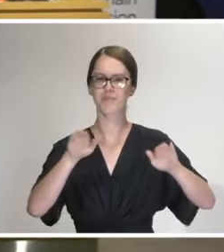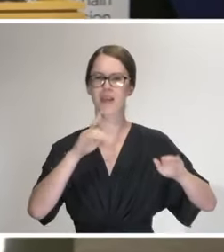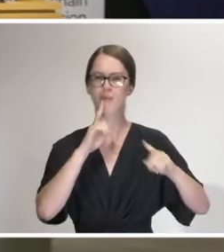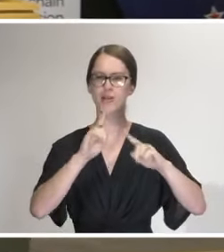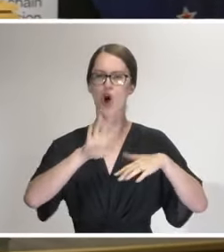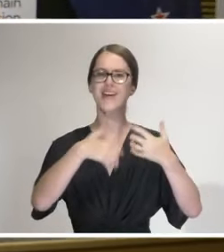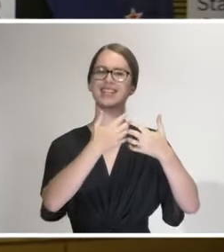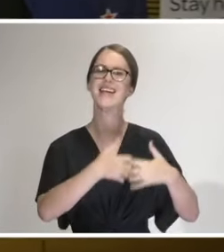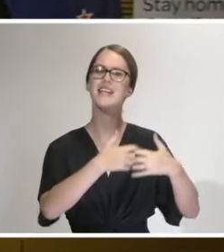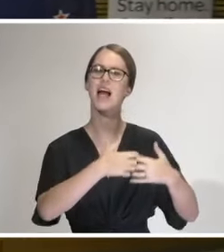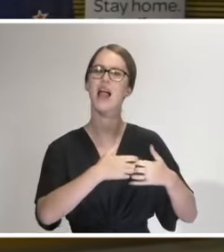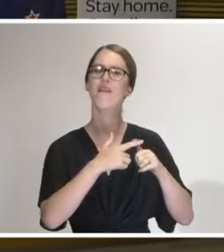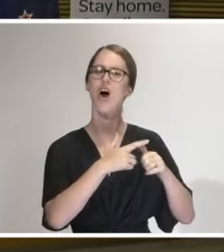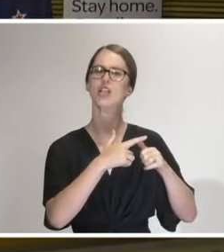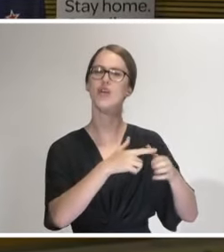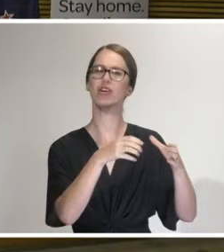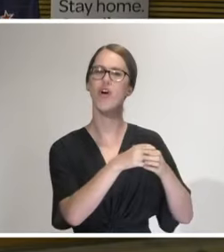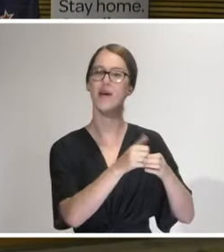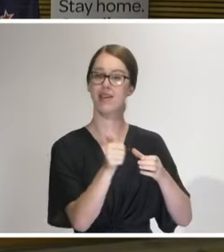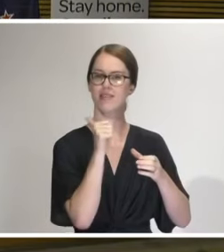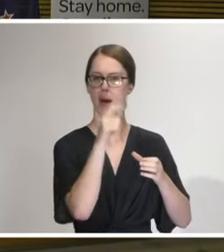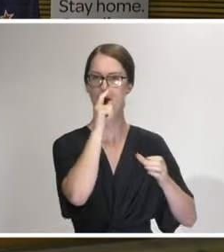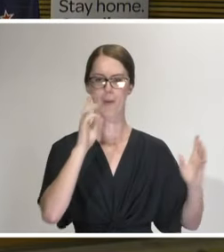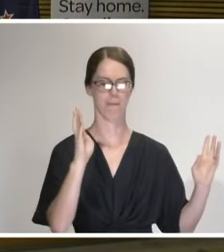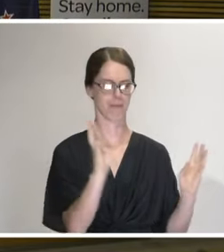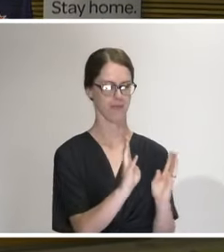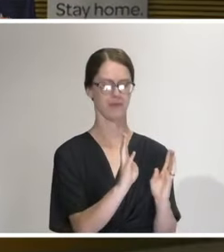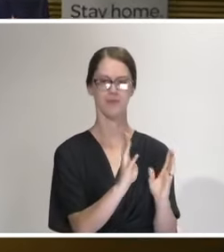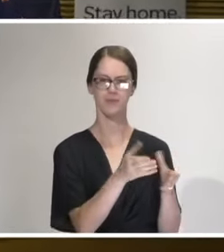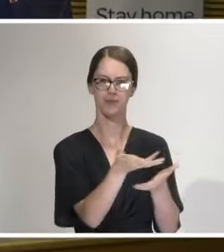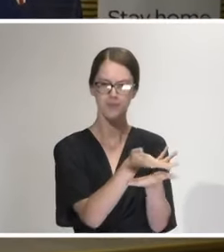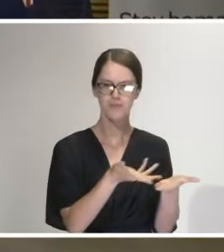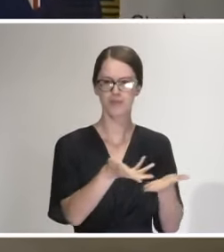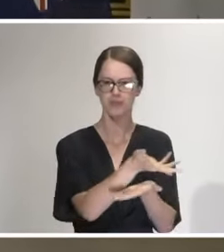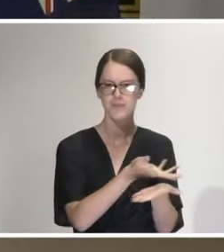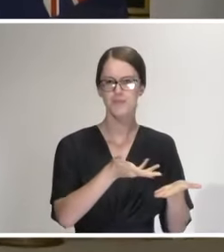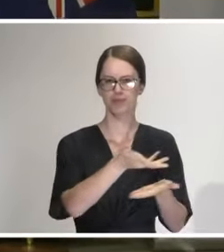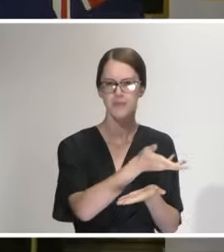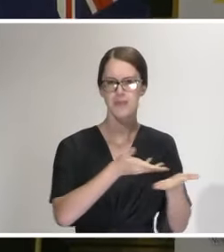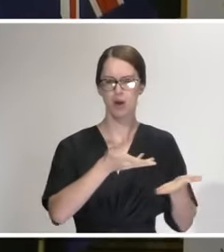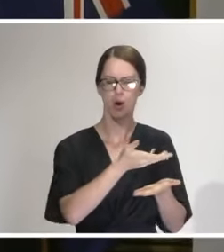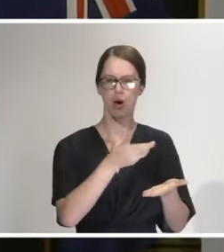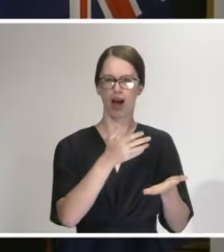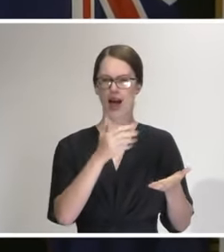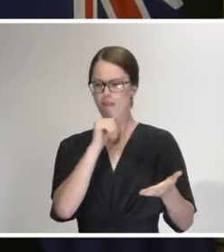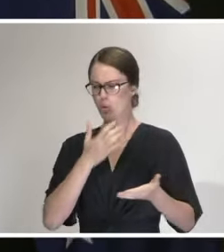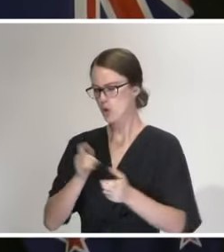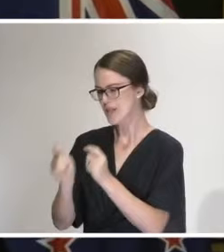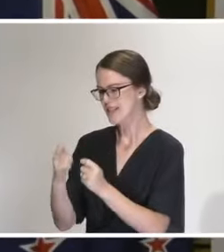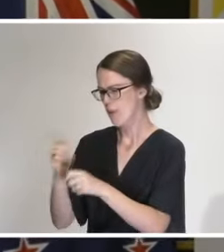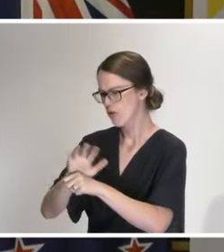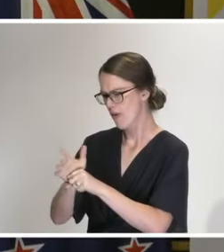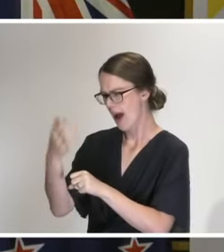group, which met yesterday. And one of the things that they discussed was the case definition. So the technical advisory